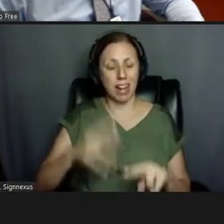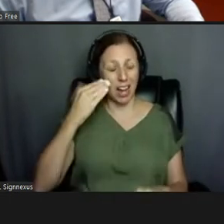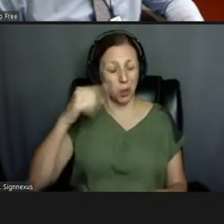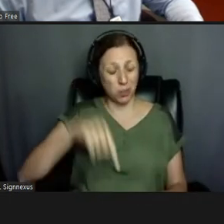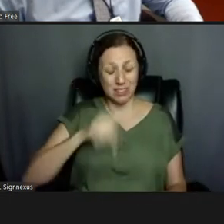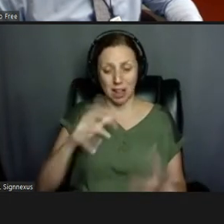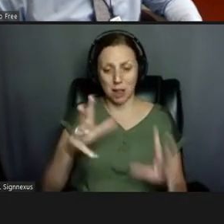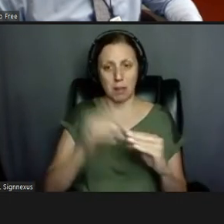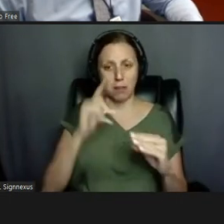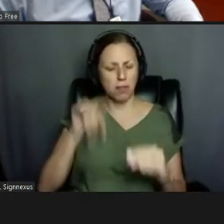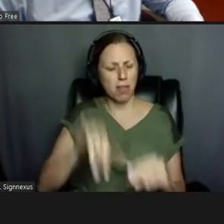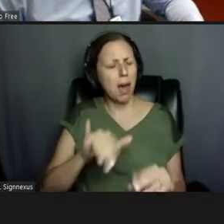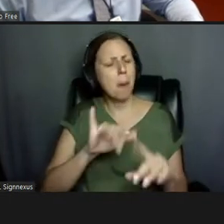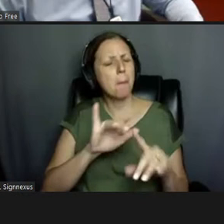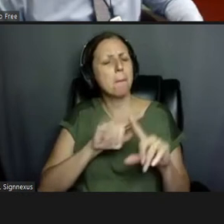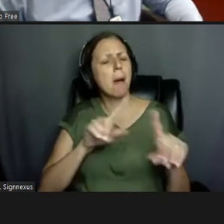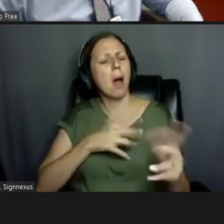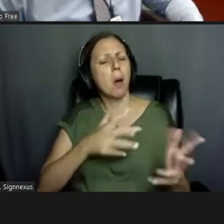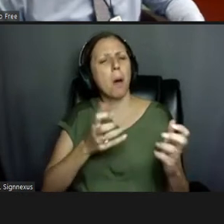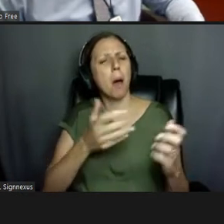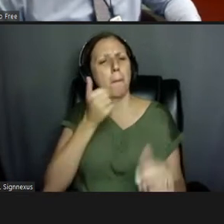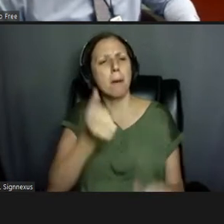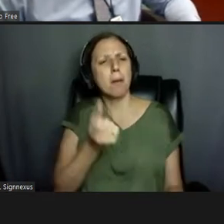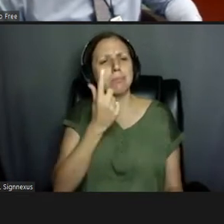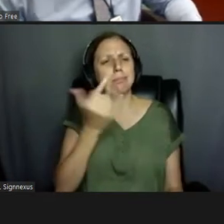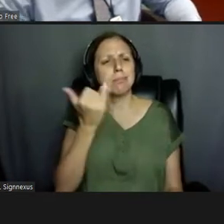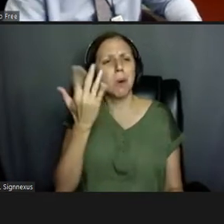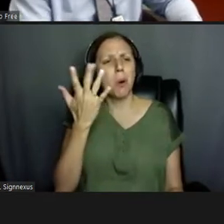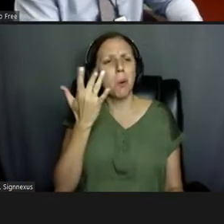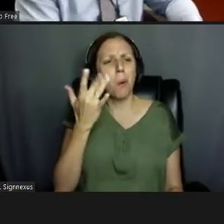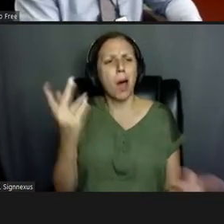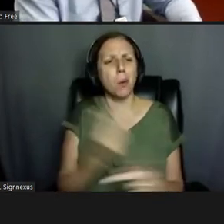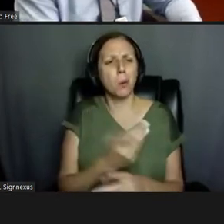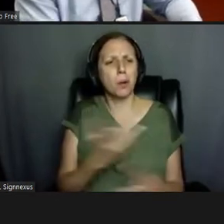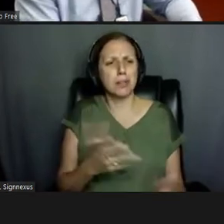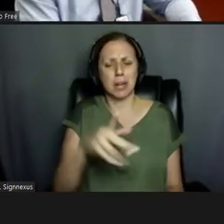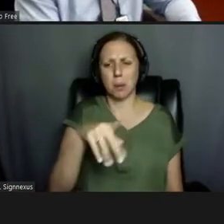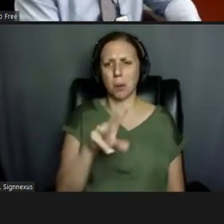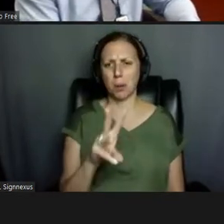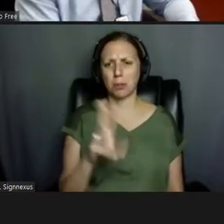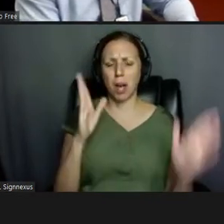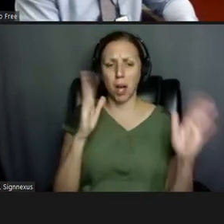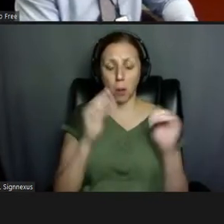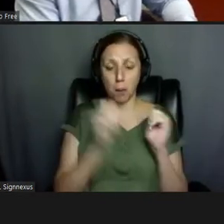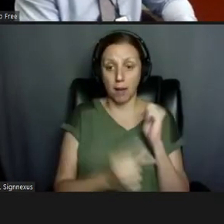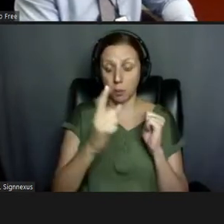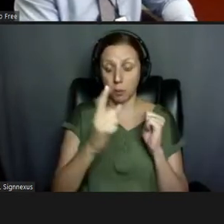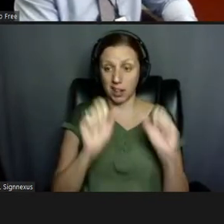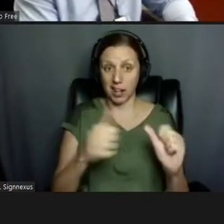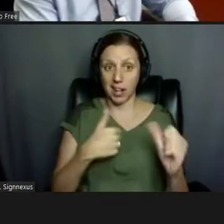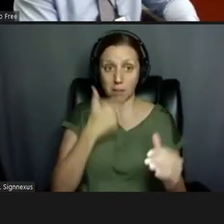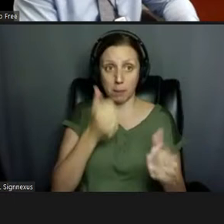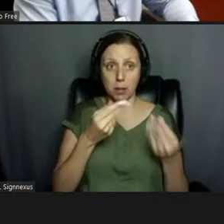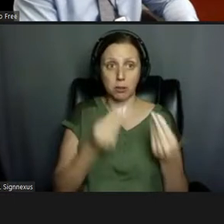just have a better understanding of why the service is so much worse for Port Washington. I hope everyone could come up with a better solution.